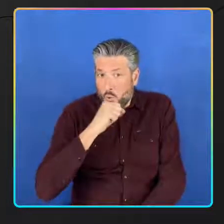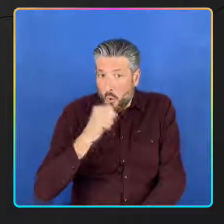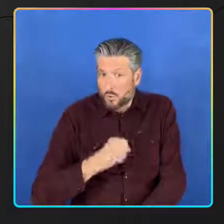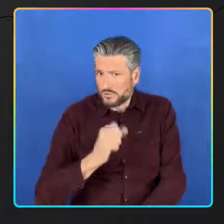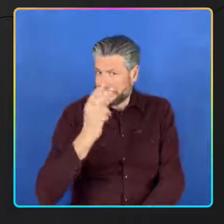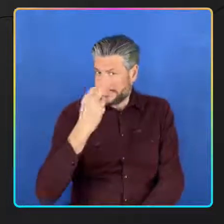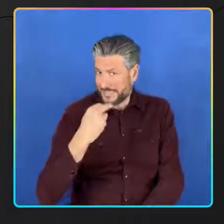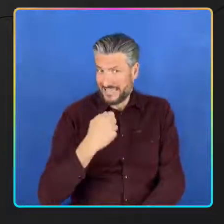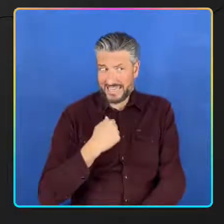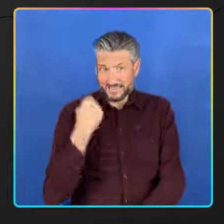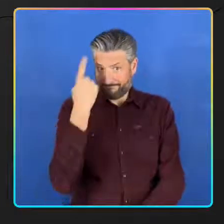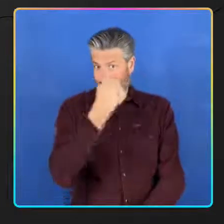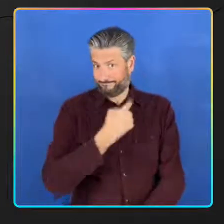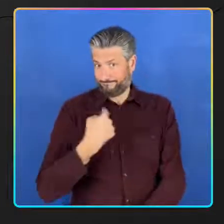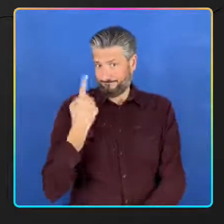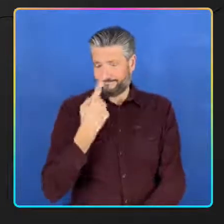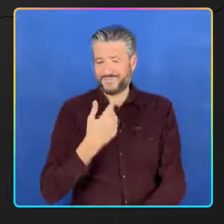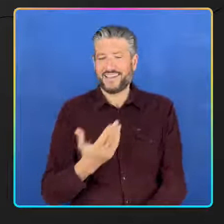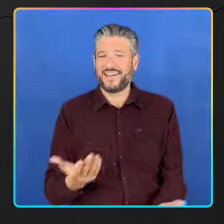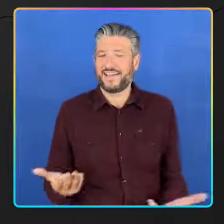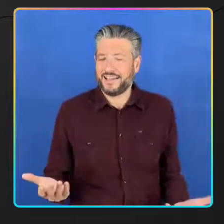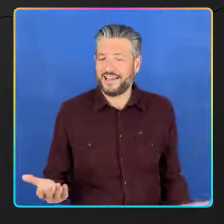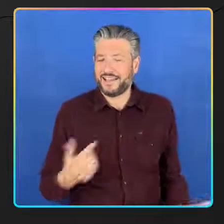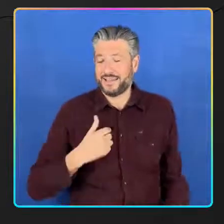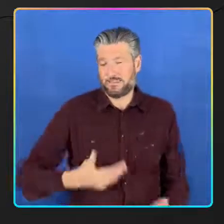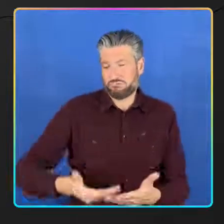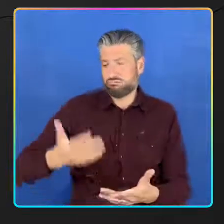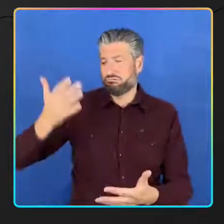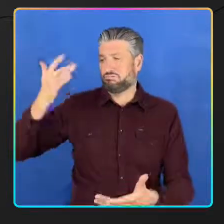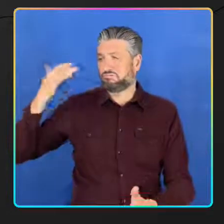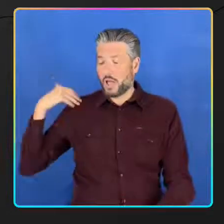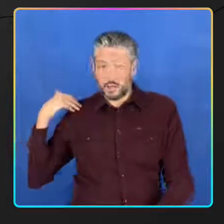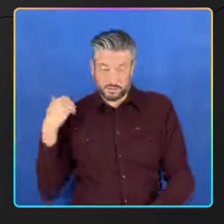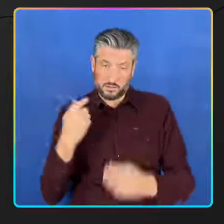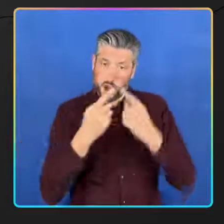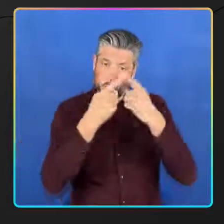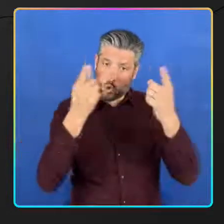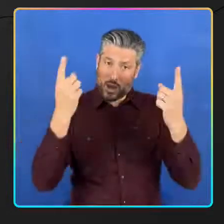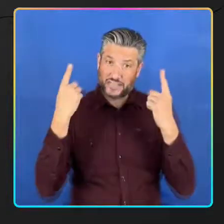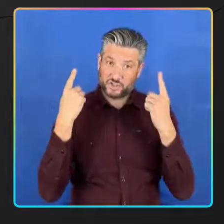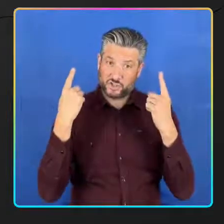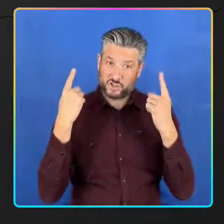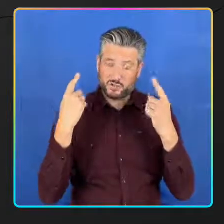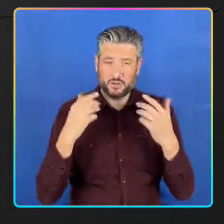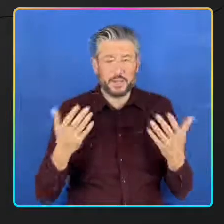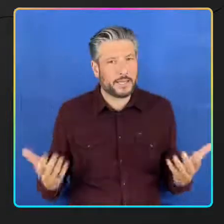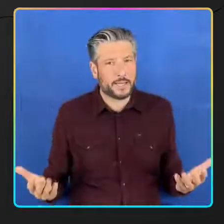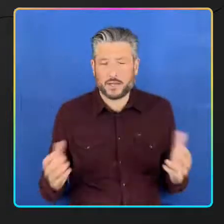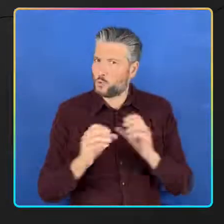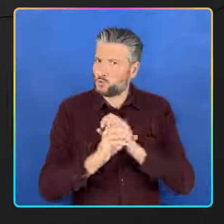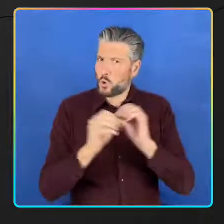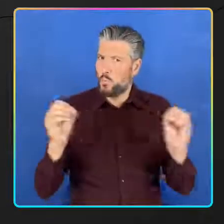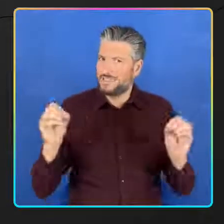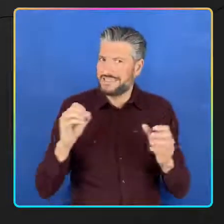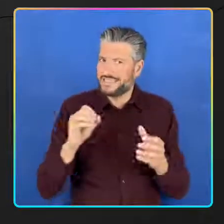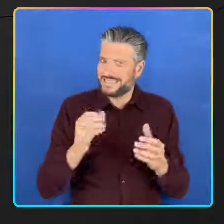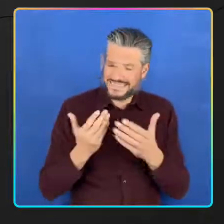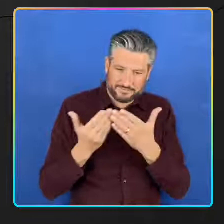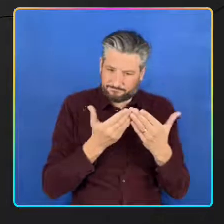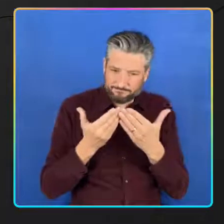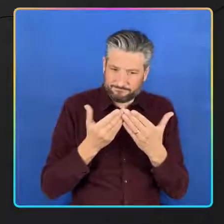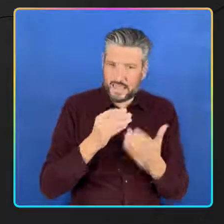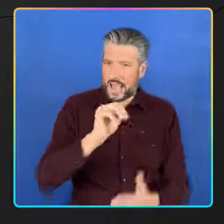back in the days when I went to college, it wasn't really a thing to study machine learning in college. So I did take an